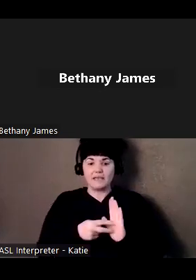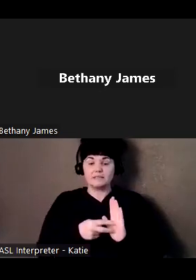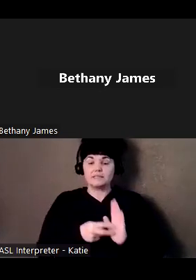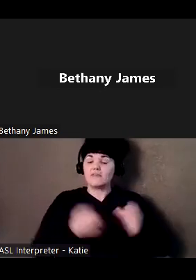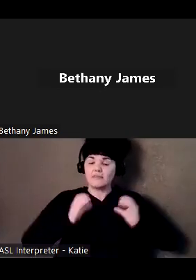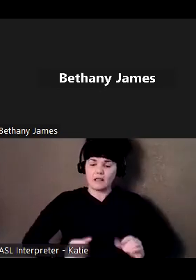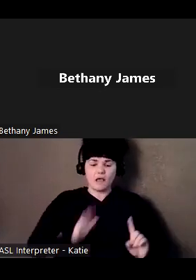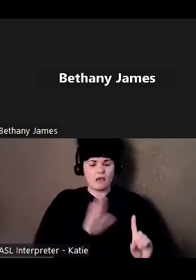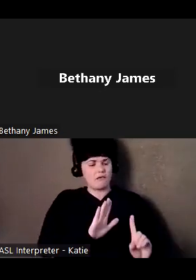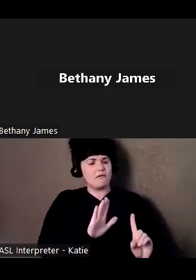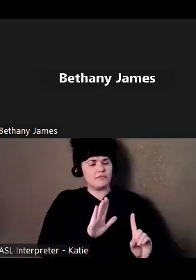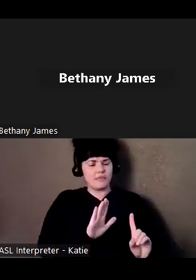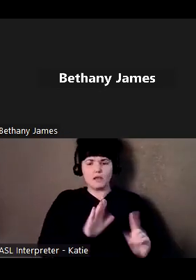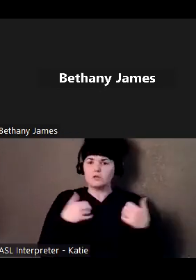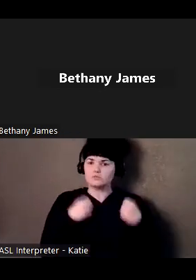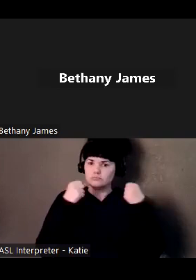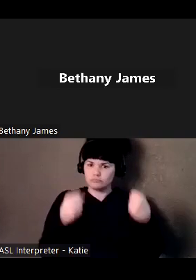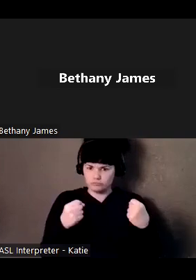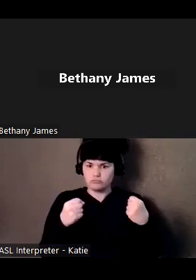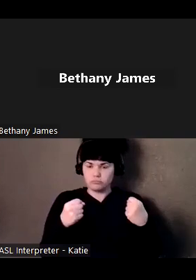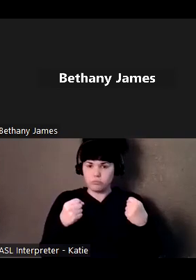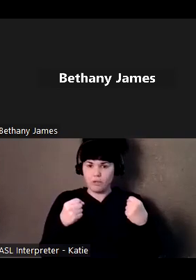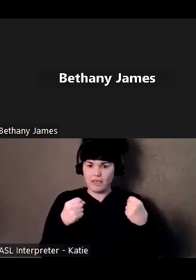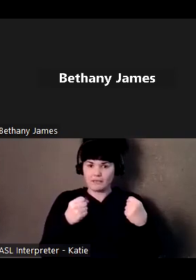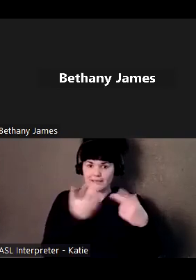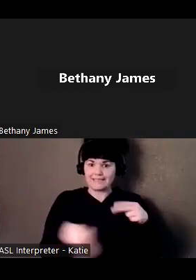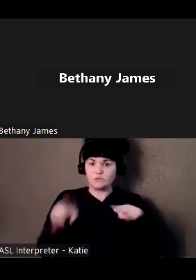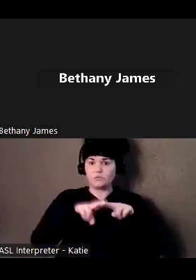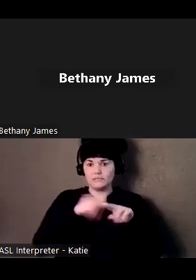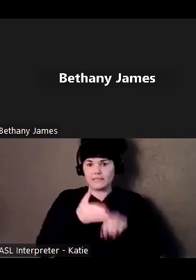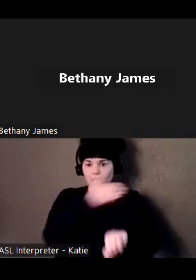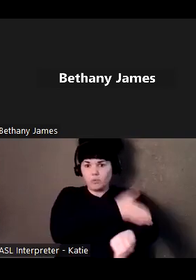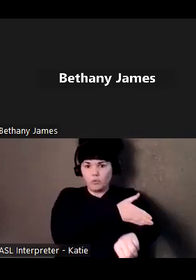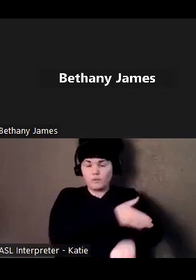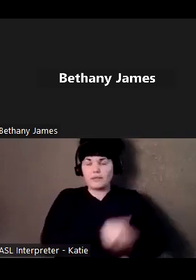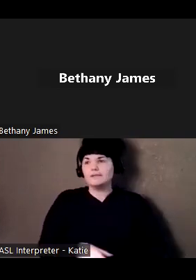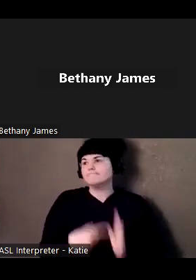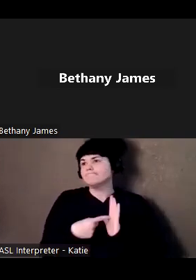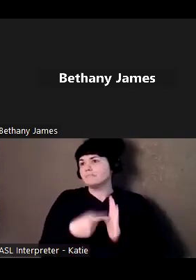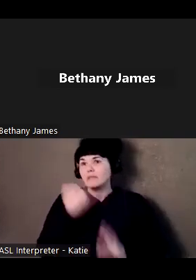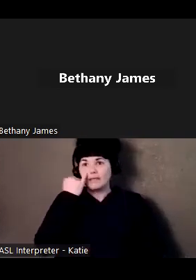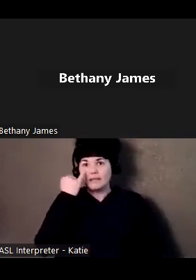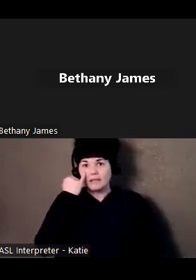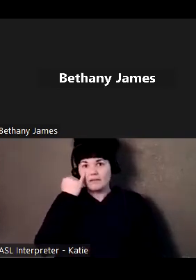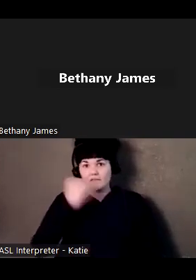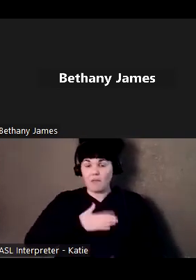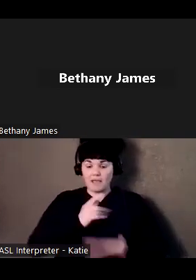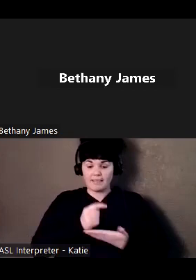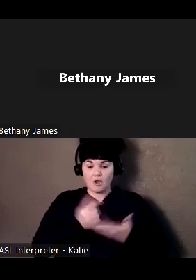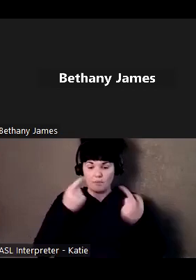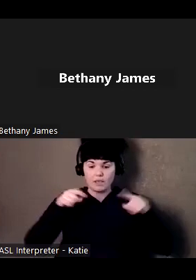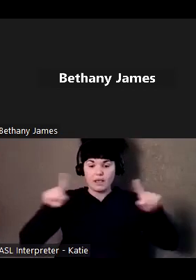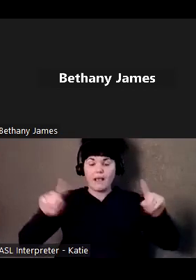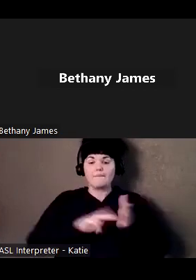client's self-efficacy. In other words, if my therapy is working, I'm going to come out of